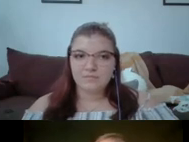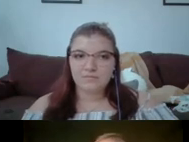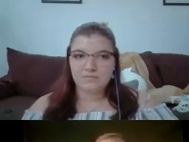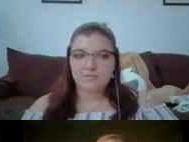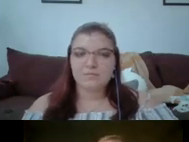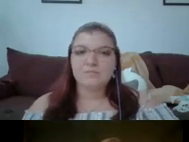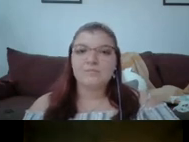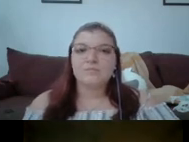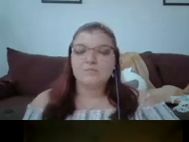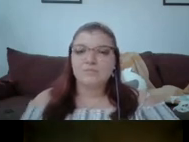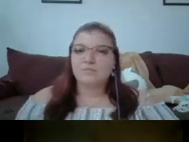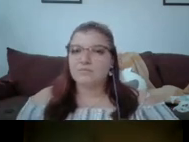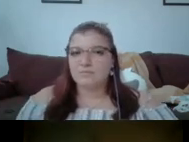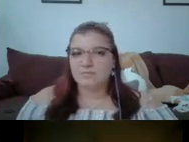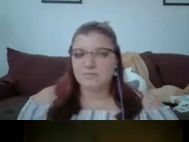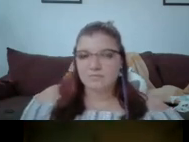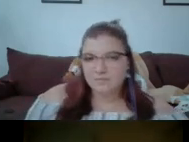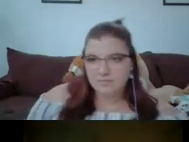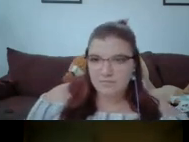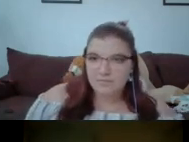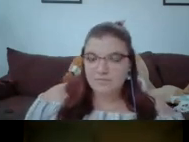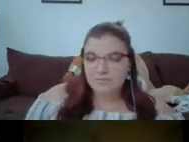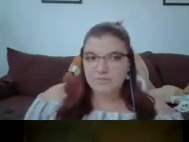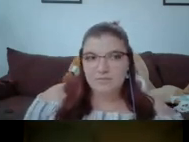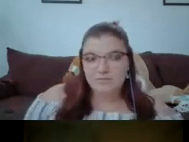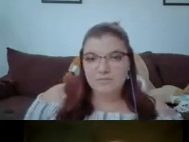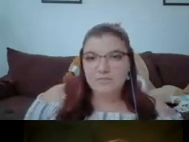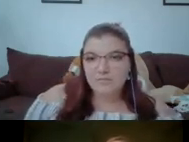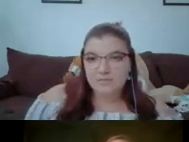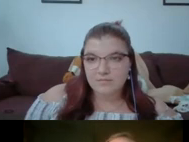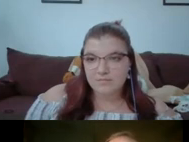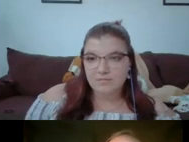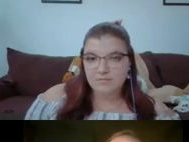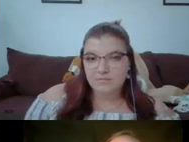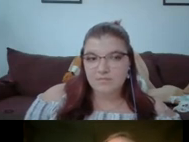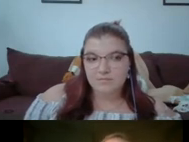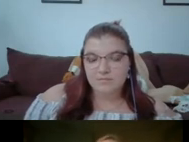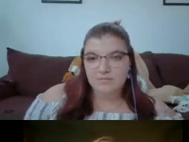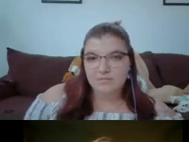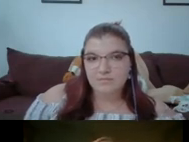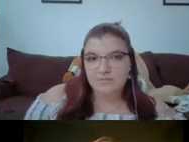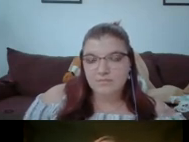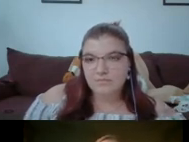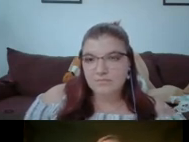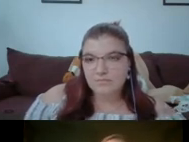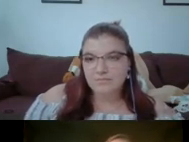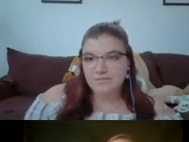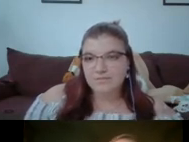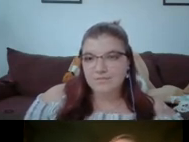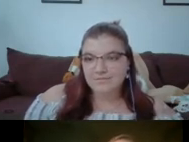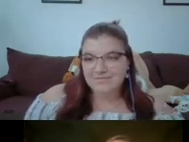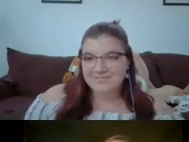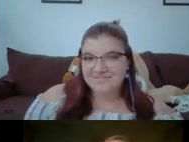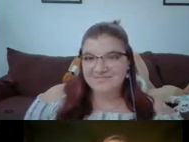post-war planning document of 1944, each state college was given a specialty. Geneseo had